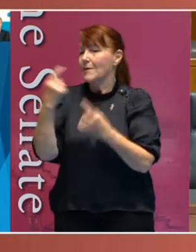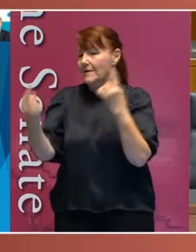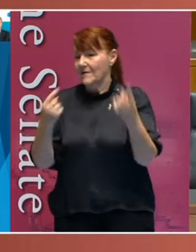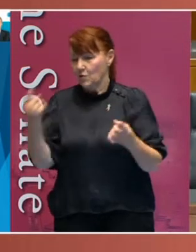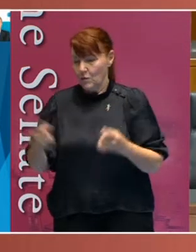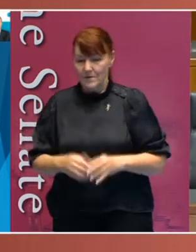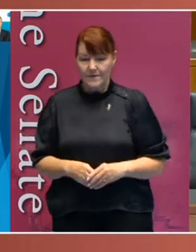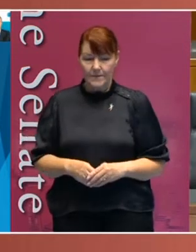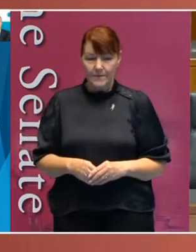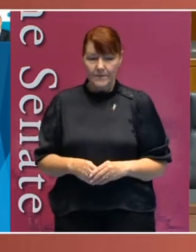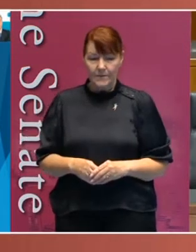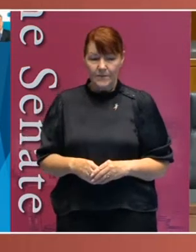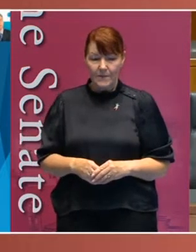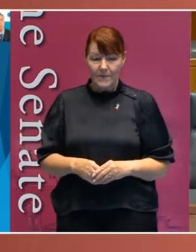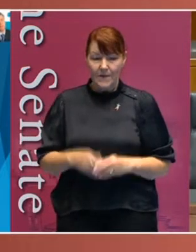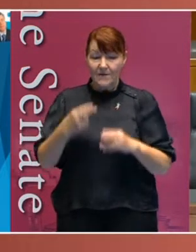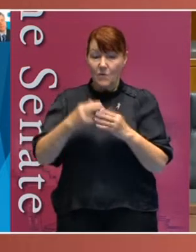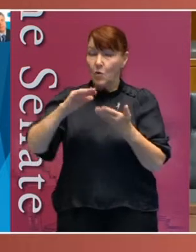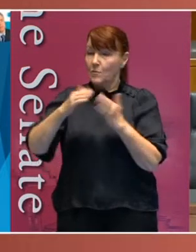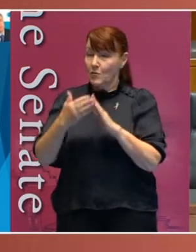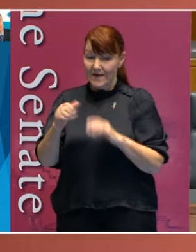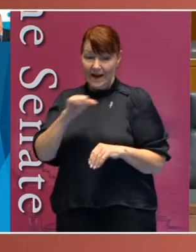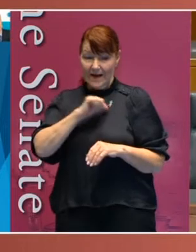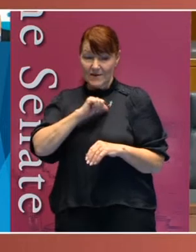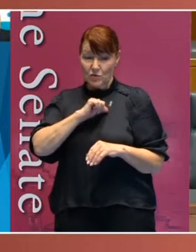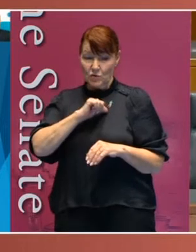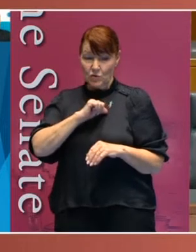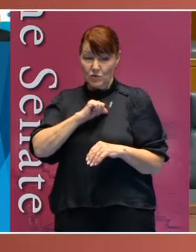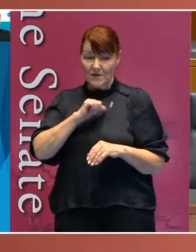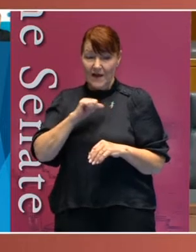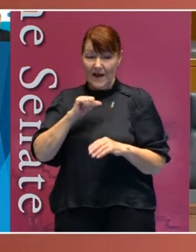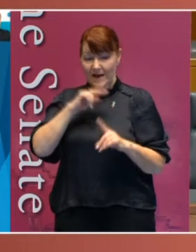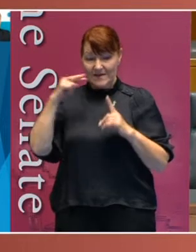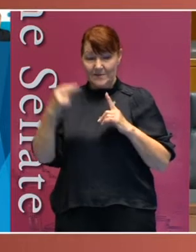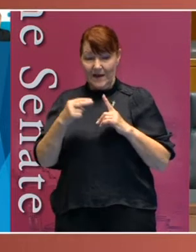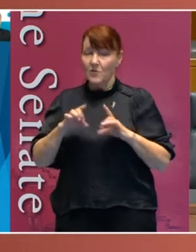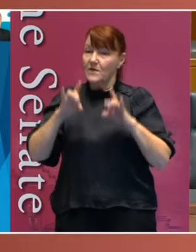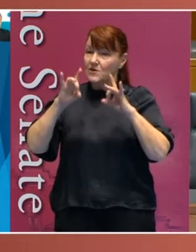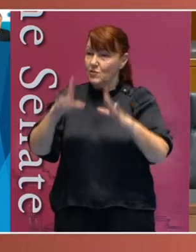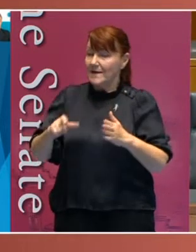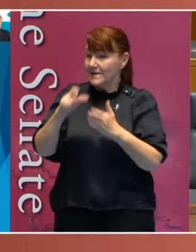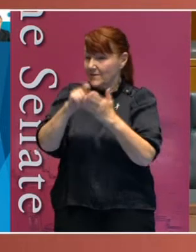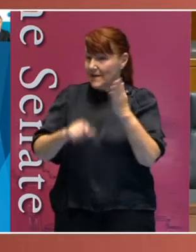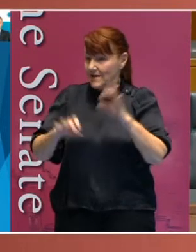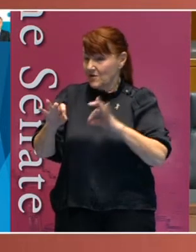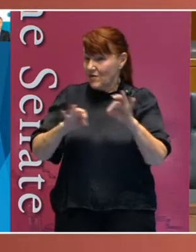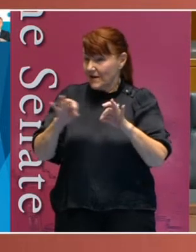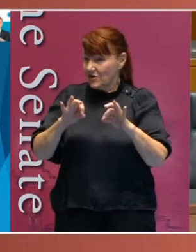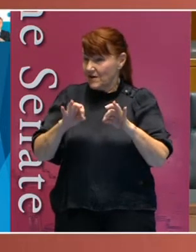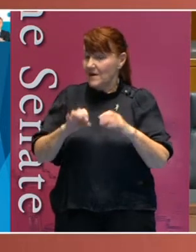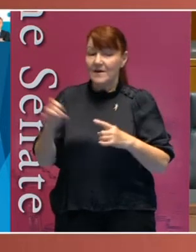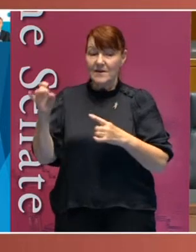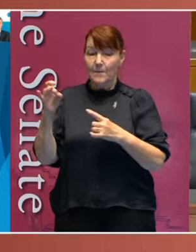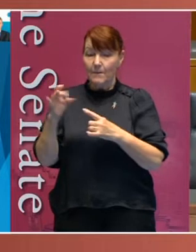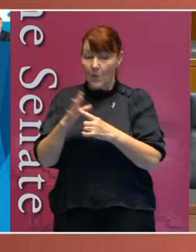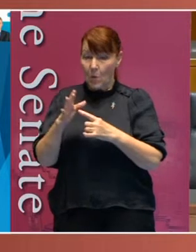for the community attitudes aspect of the Australian Disability Strategy to be effective, it's important that